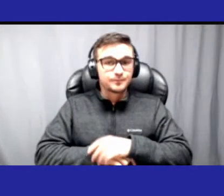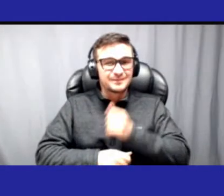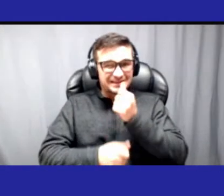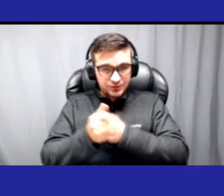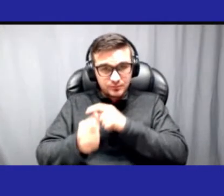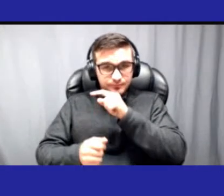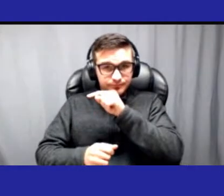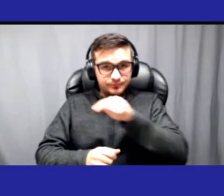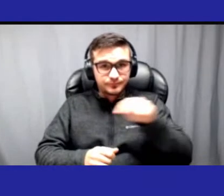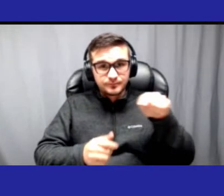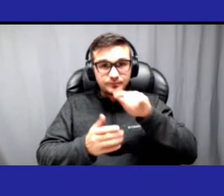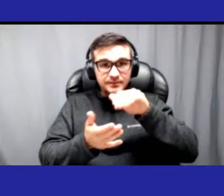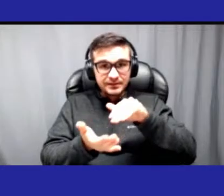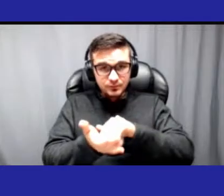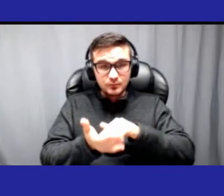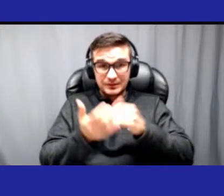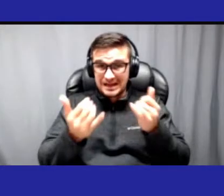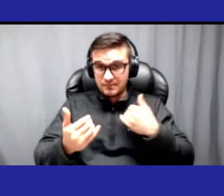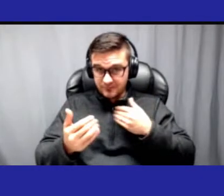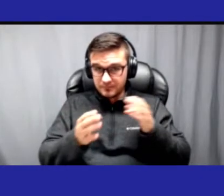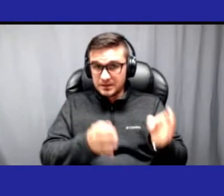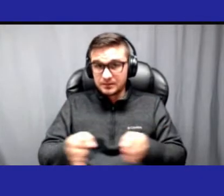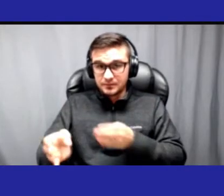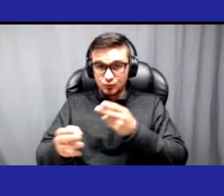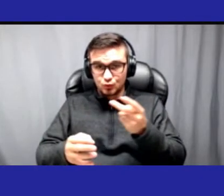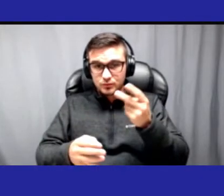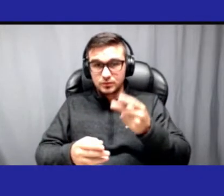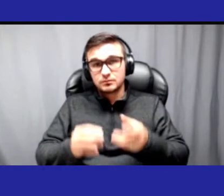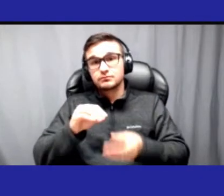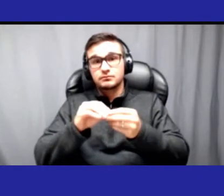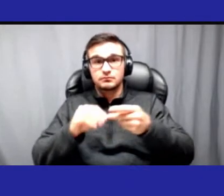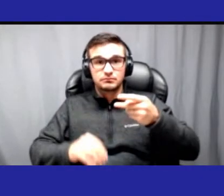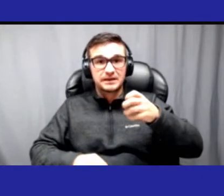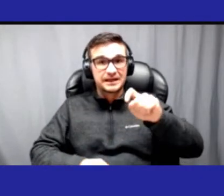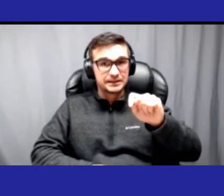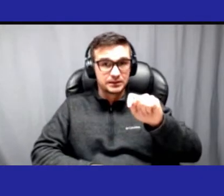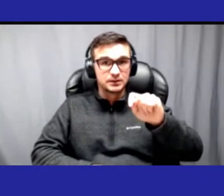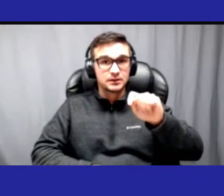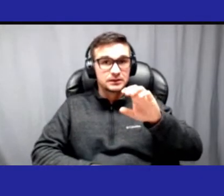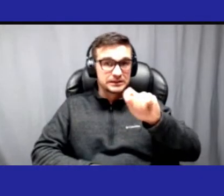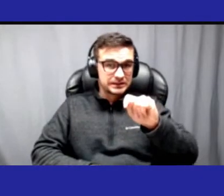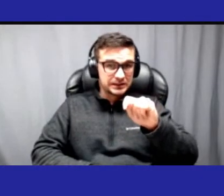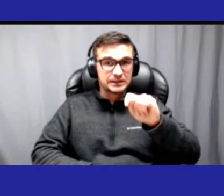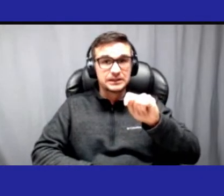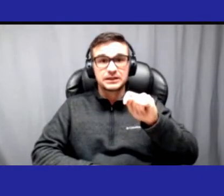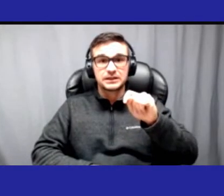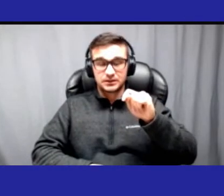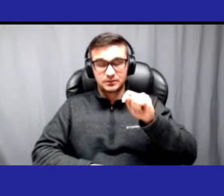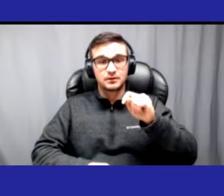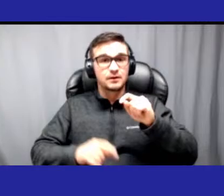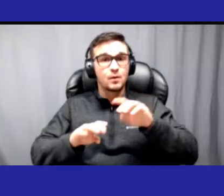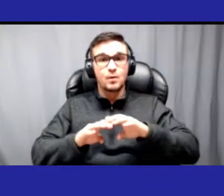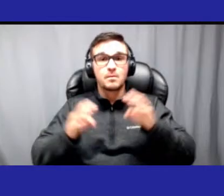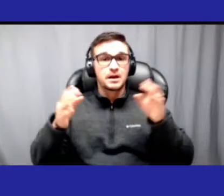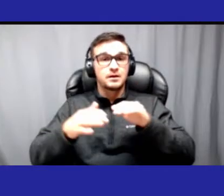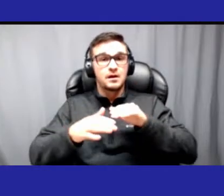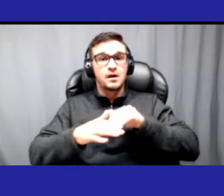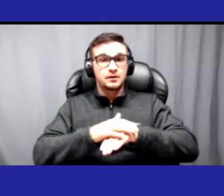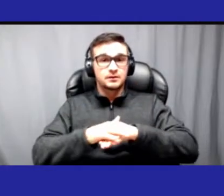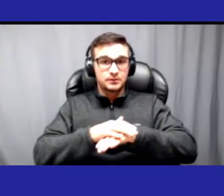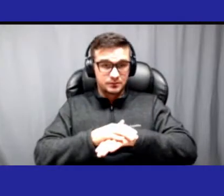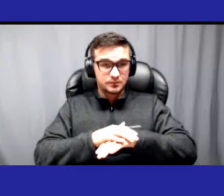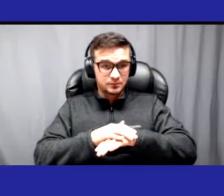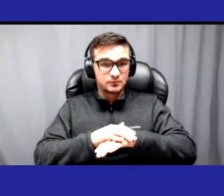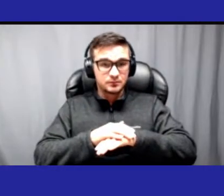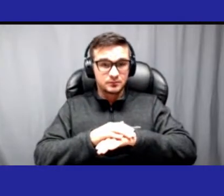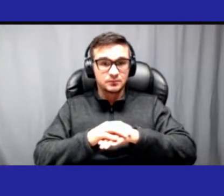for 2 additional PET CT machines across the system, which will open access. And we are currently building